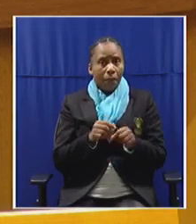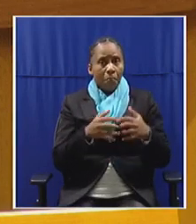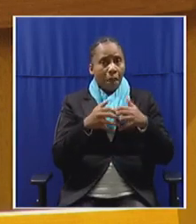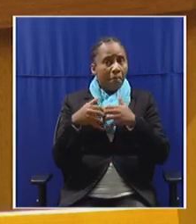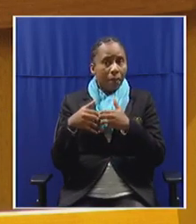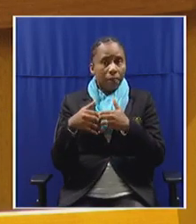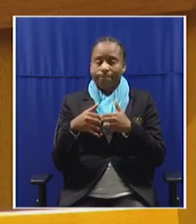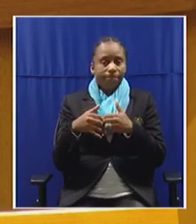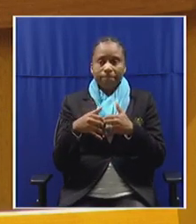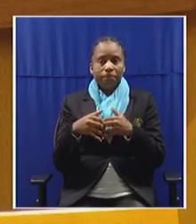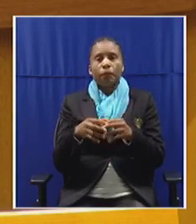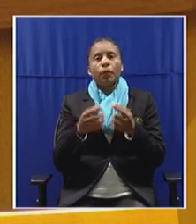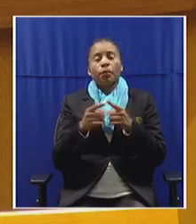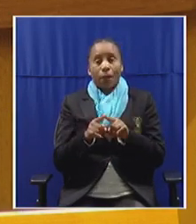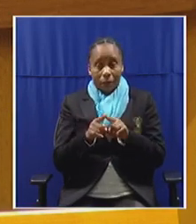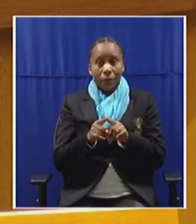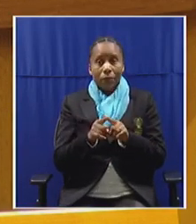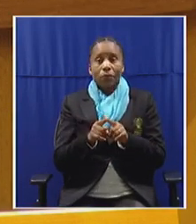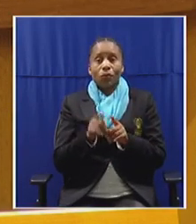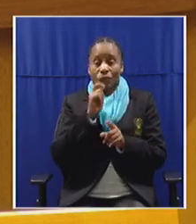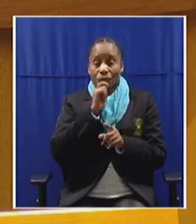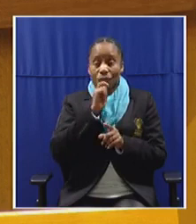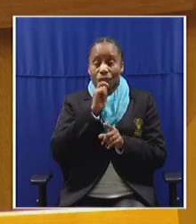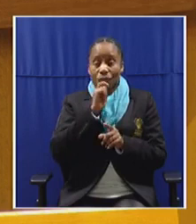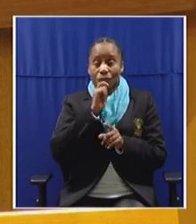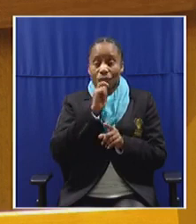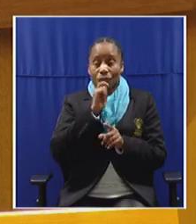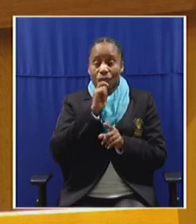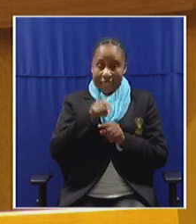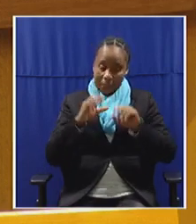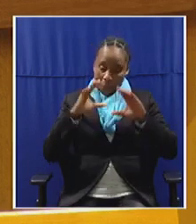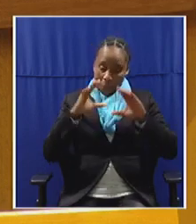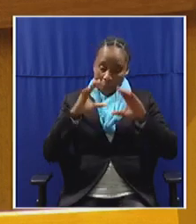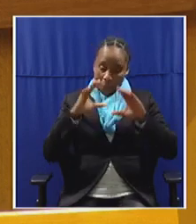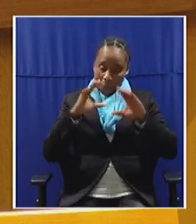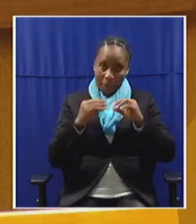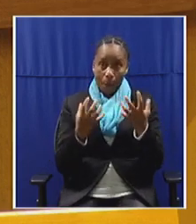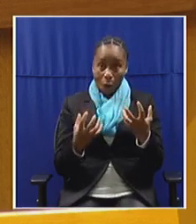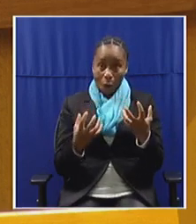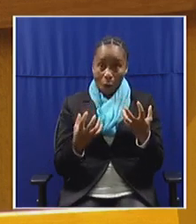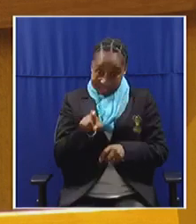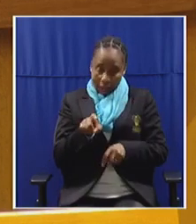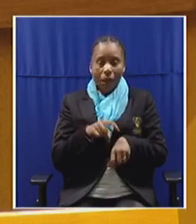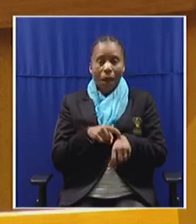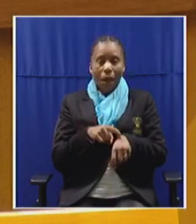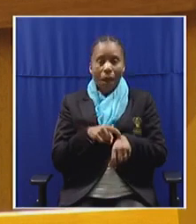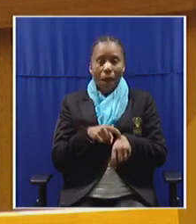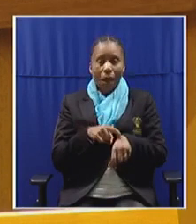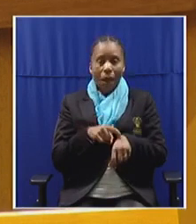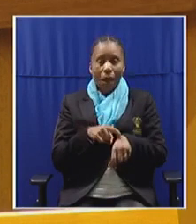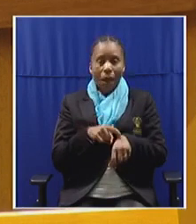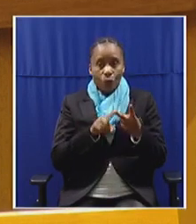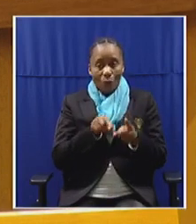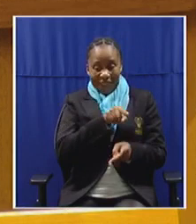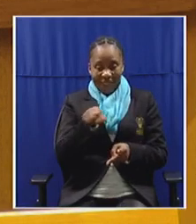what we recognize that it deals with poverty at that time. It also offers these